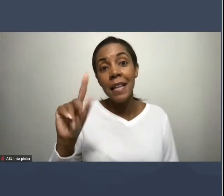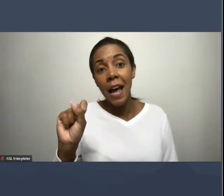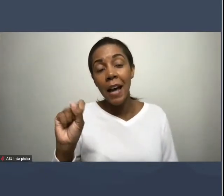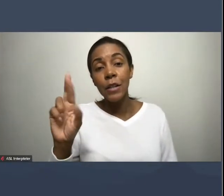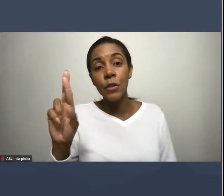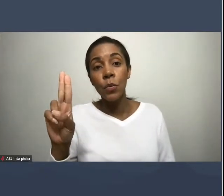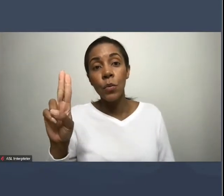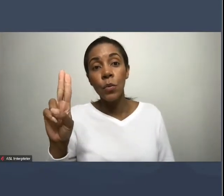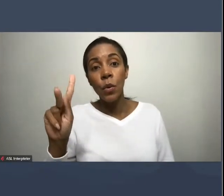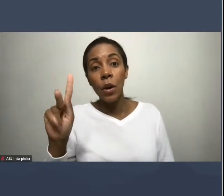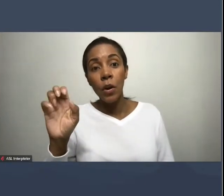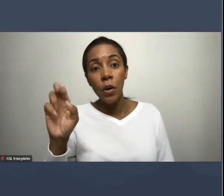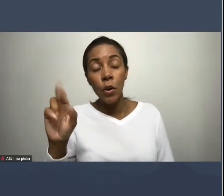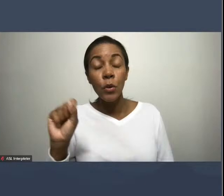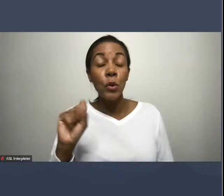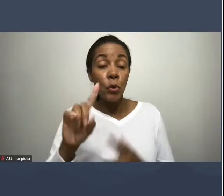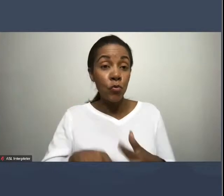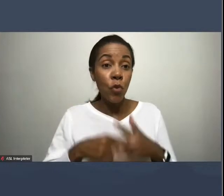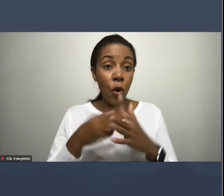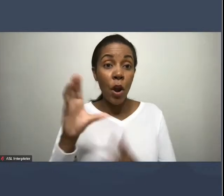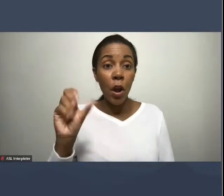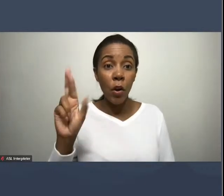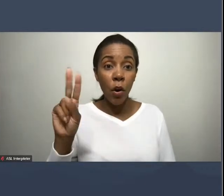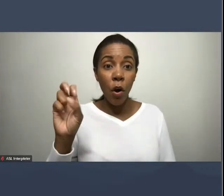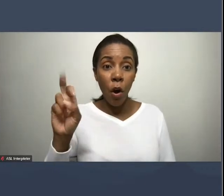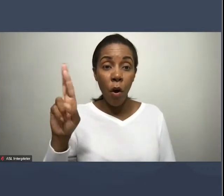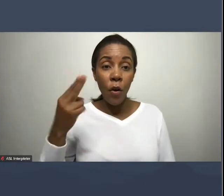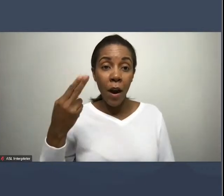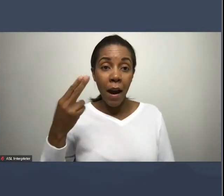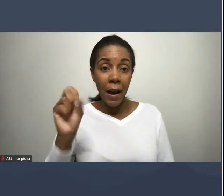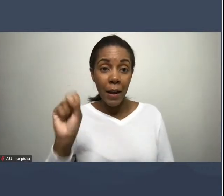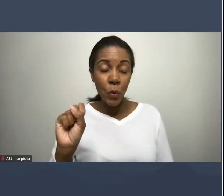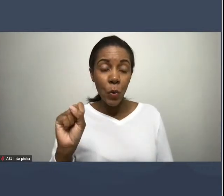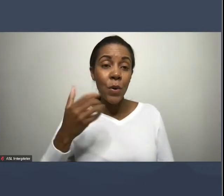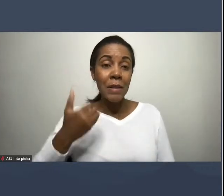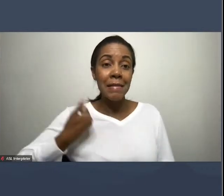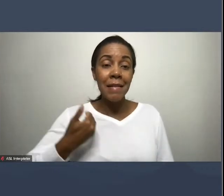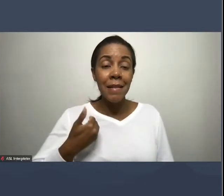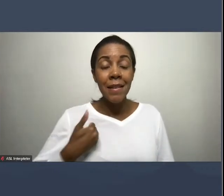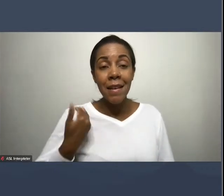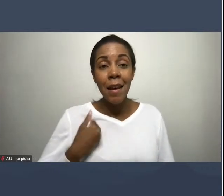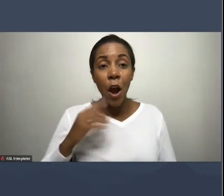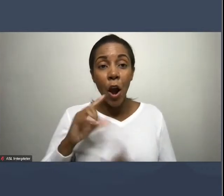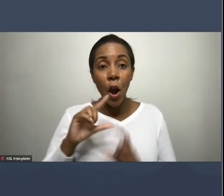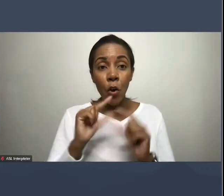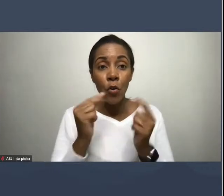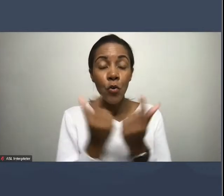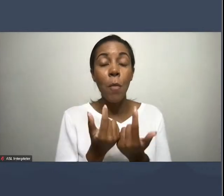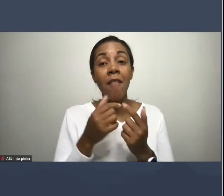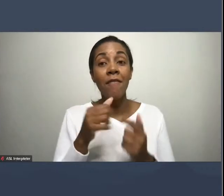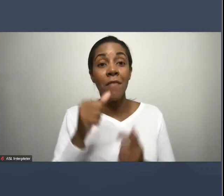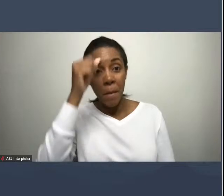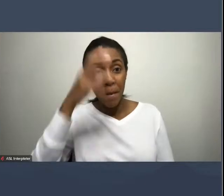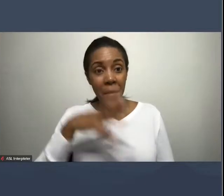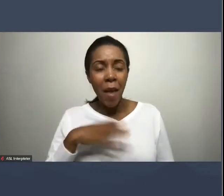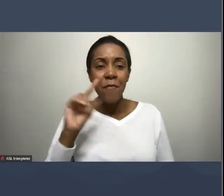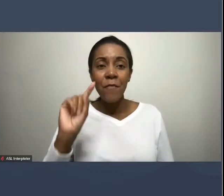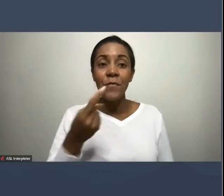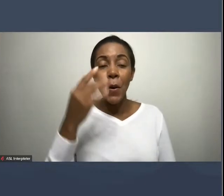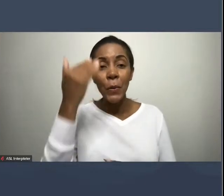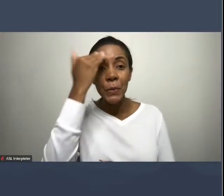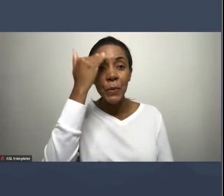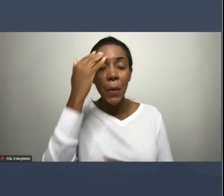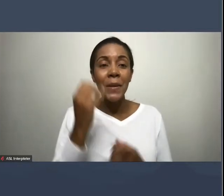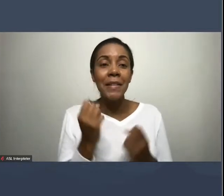Carver High School as a young group of fellows, and they were first known as the Love Men. And due to their